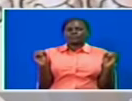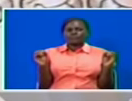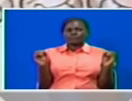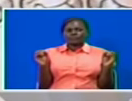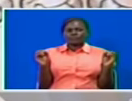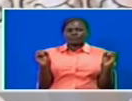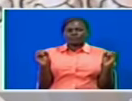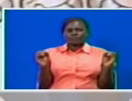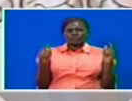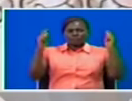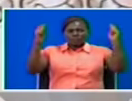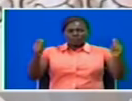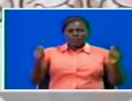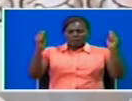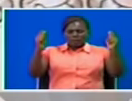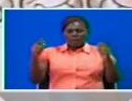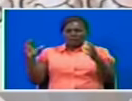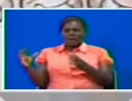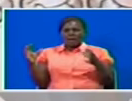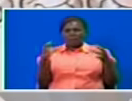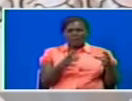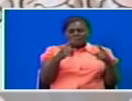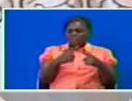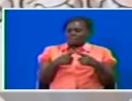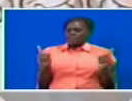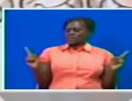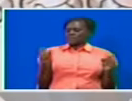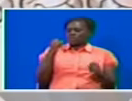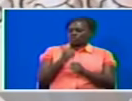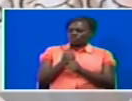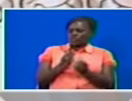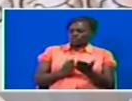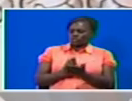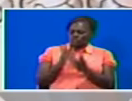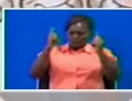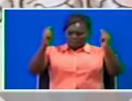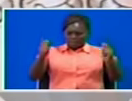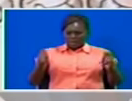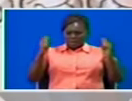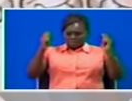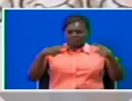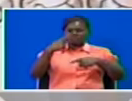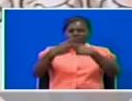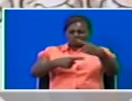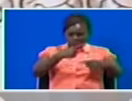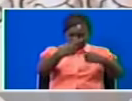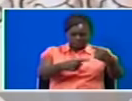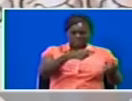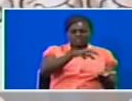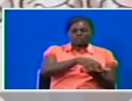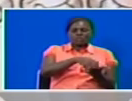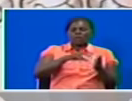politician to campaign for their party, but to ensure that these campaigns go on in a